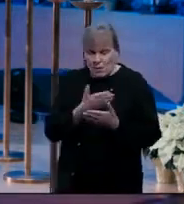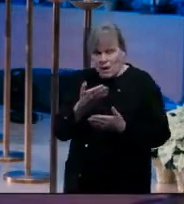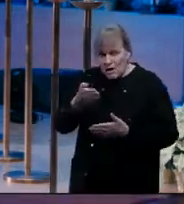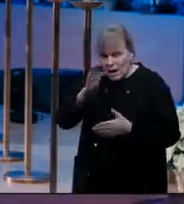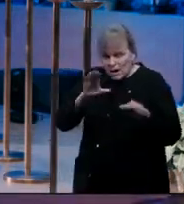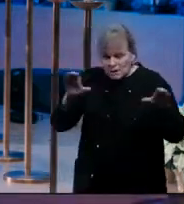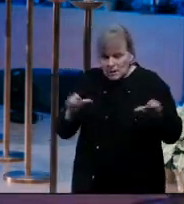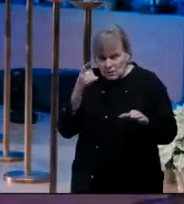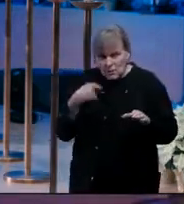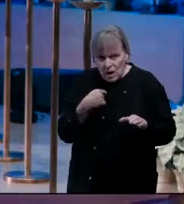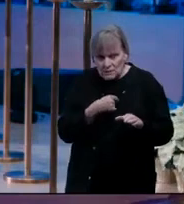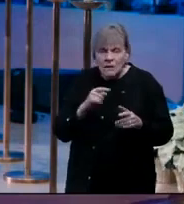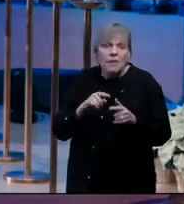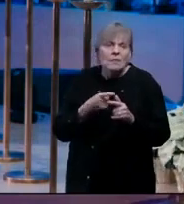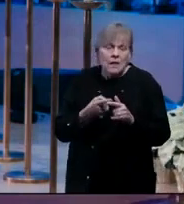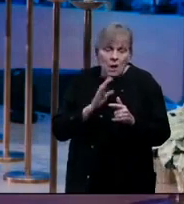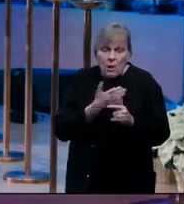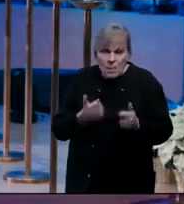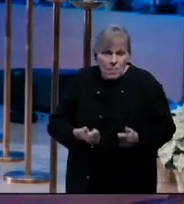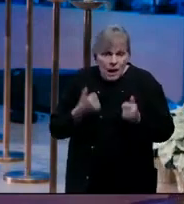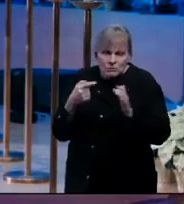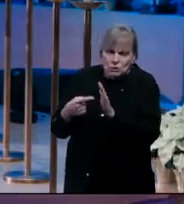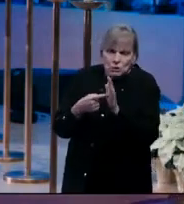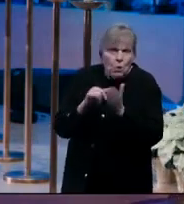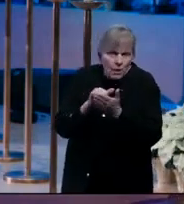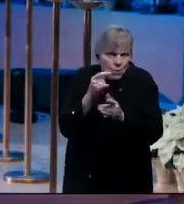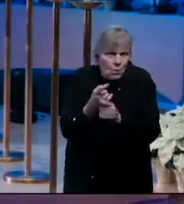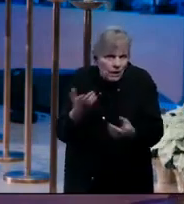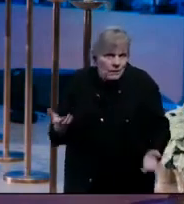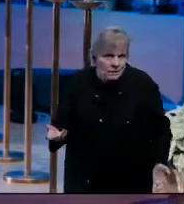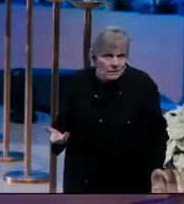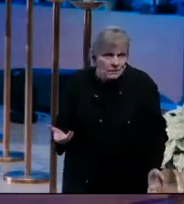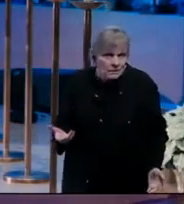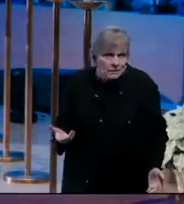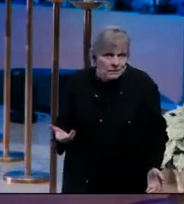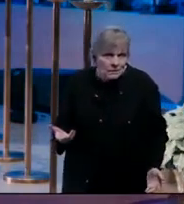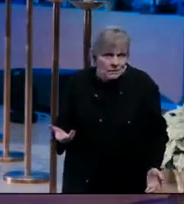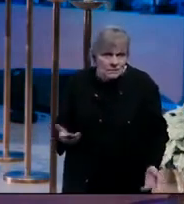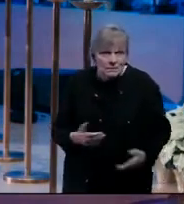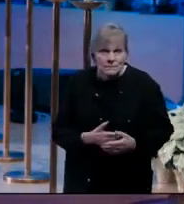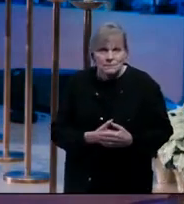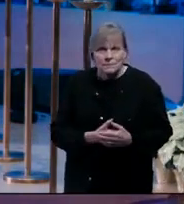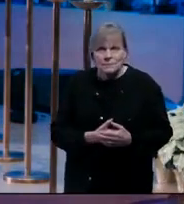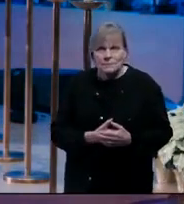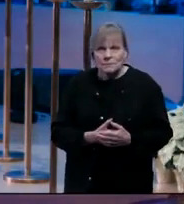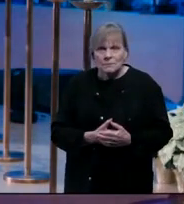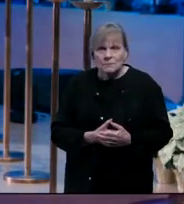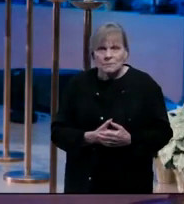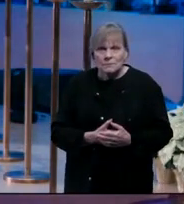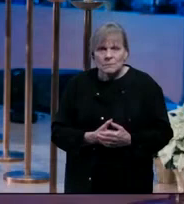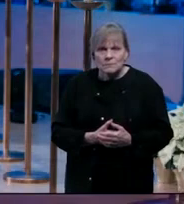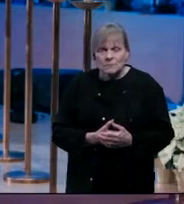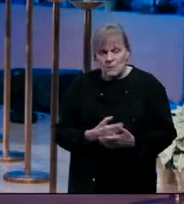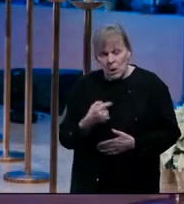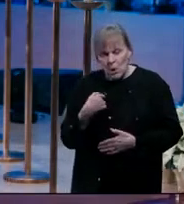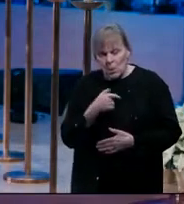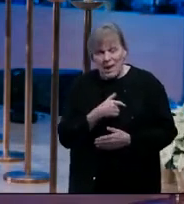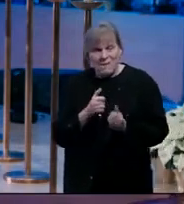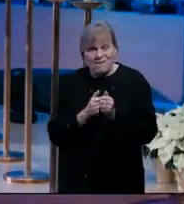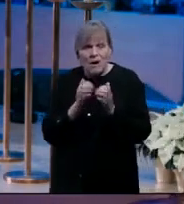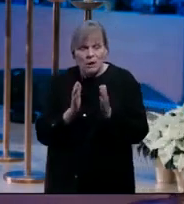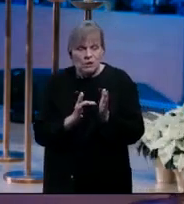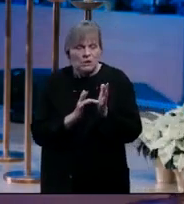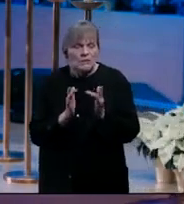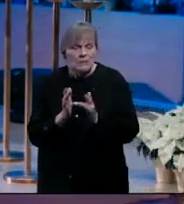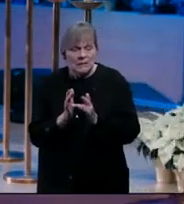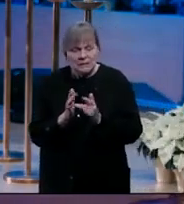God does for us, then shouldn't our lives reflect his humility? Shouldn't we as followers